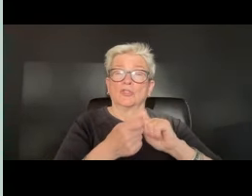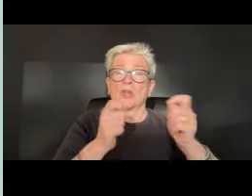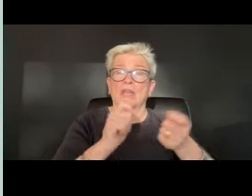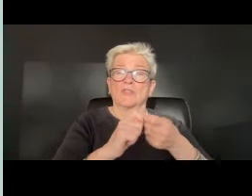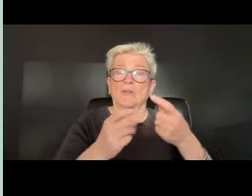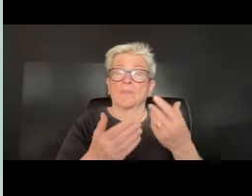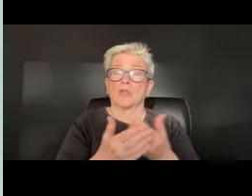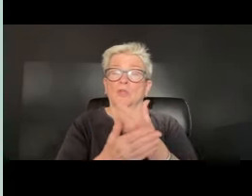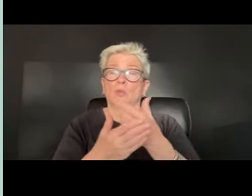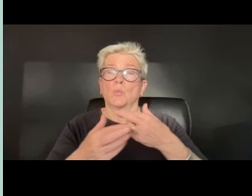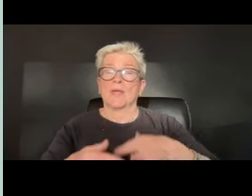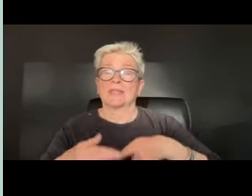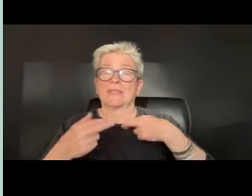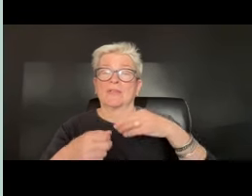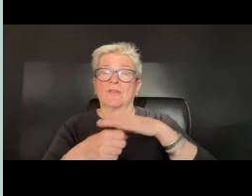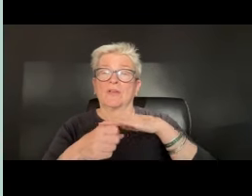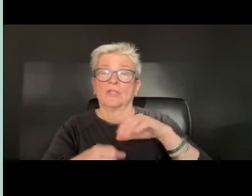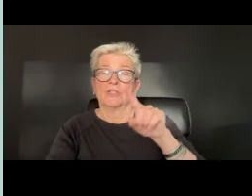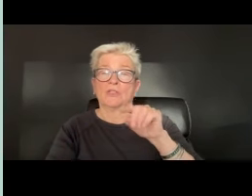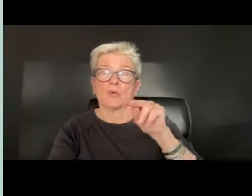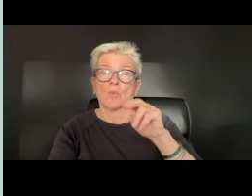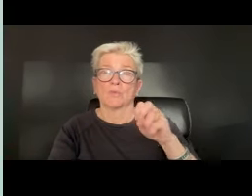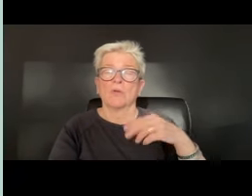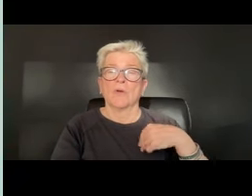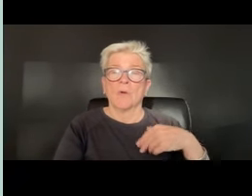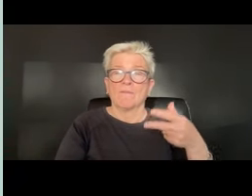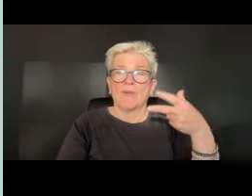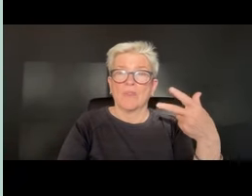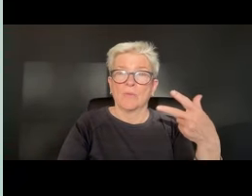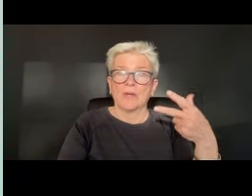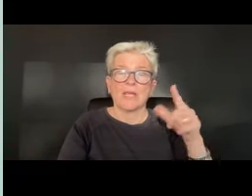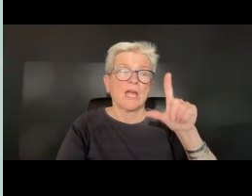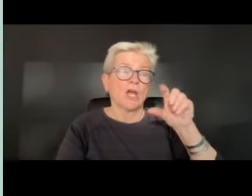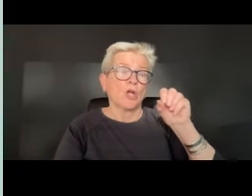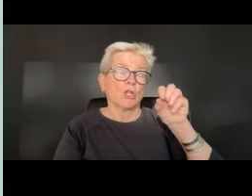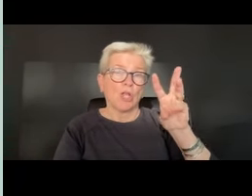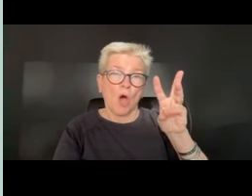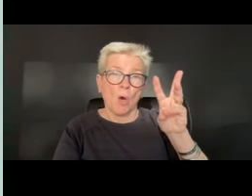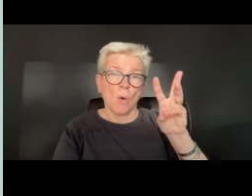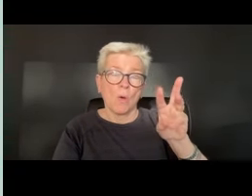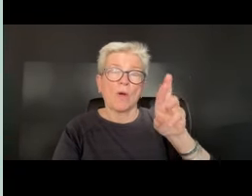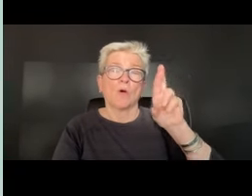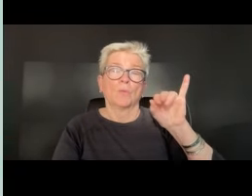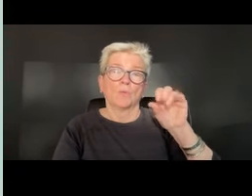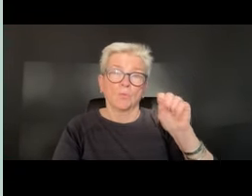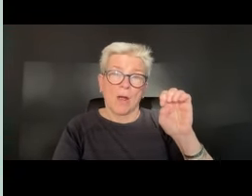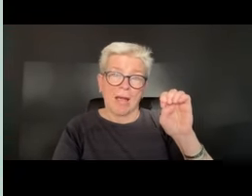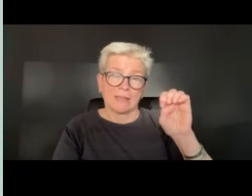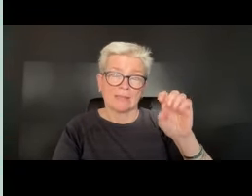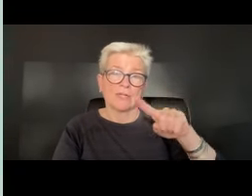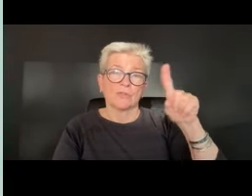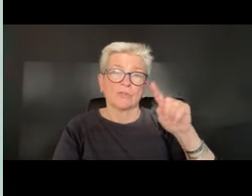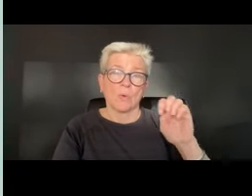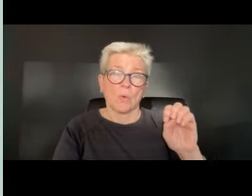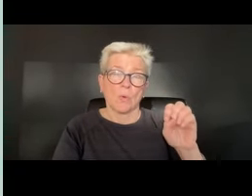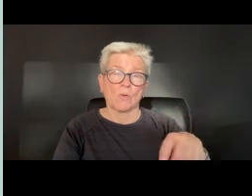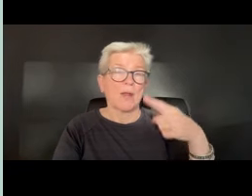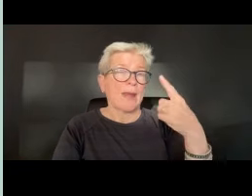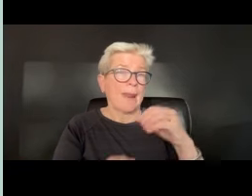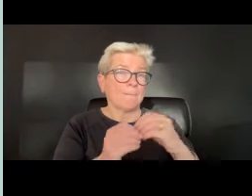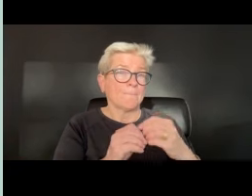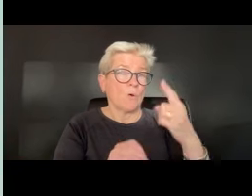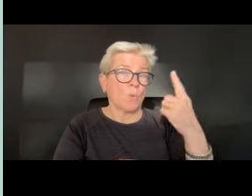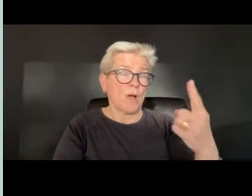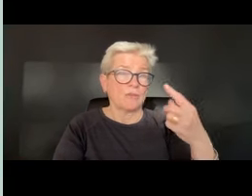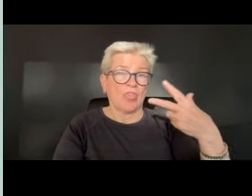So the city currently has three low-rise zones, low-rise one, which is a three-story townhouse zone, low-rise